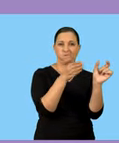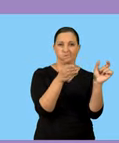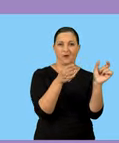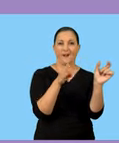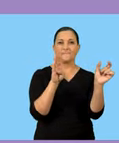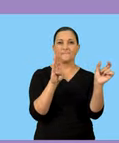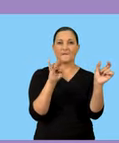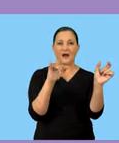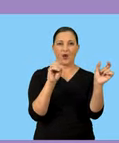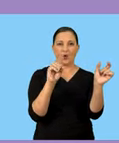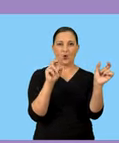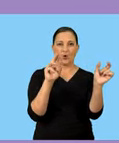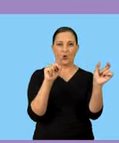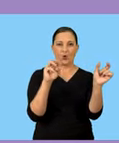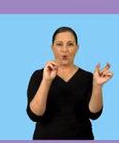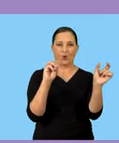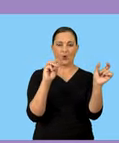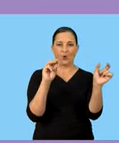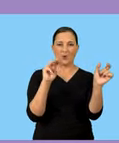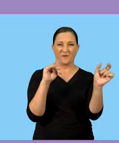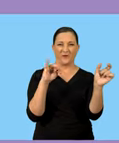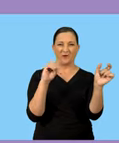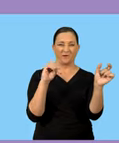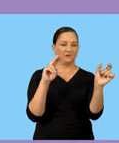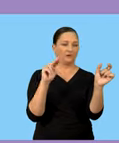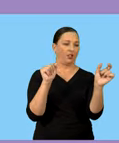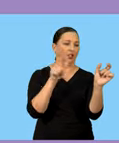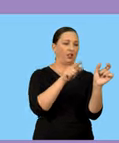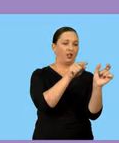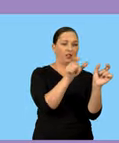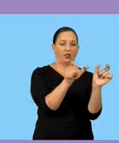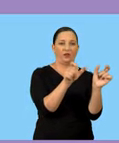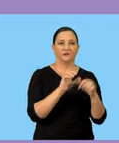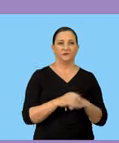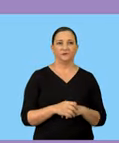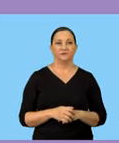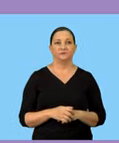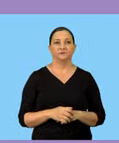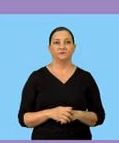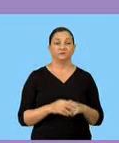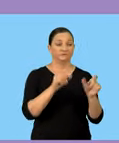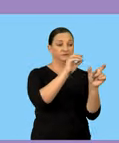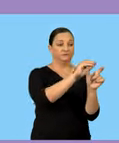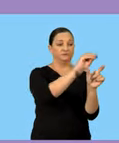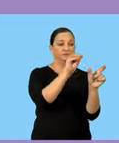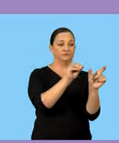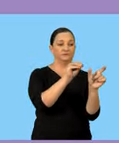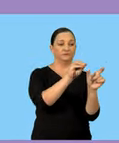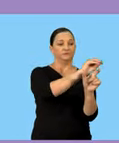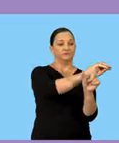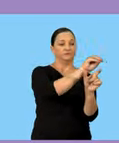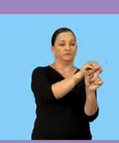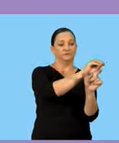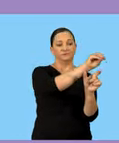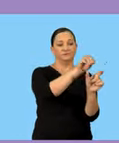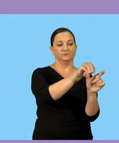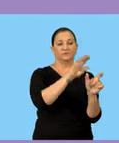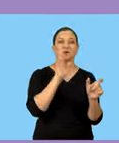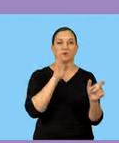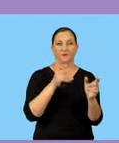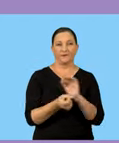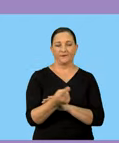So that is going to be us using that distributive property. So 2 multiplied